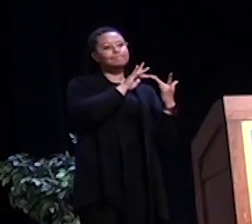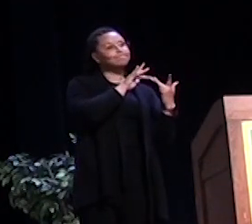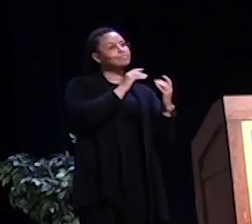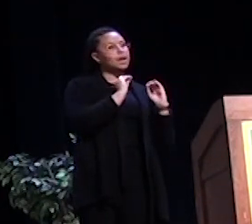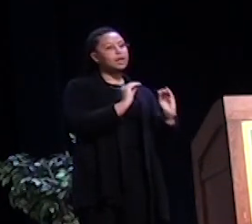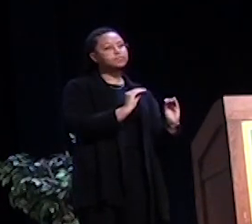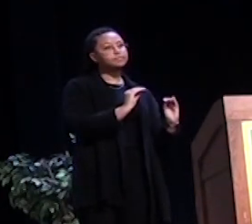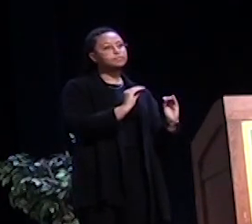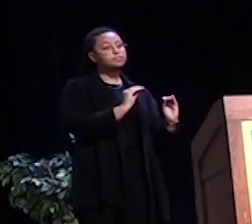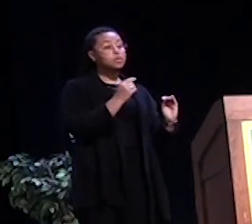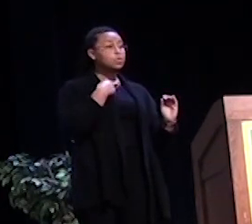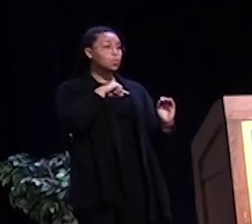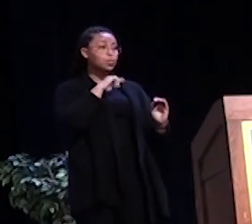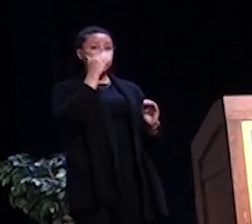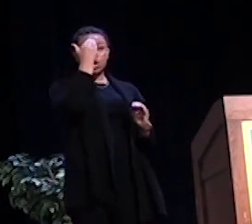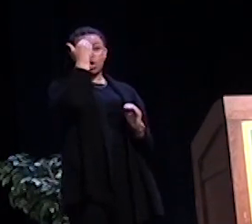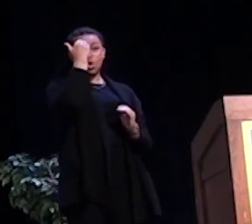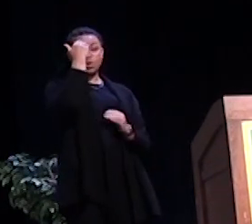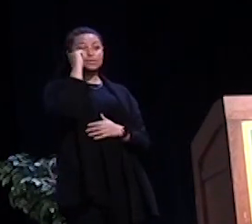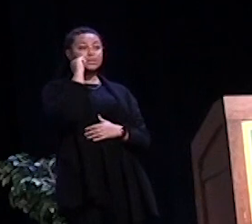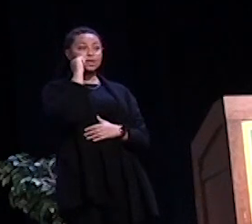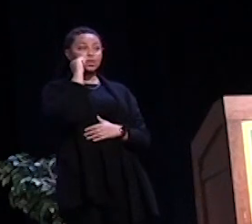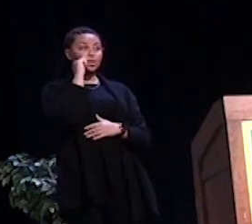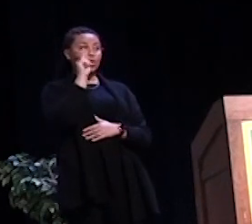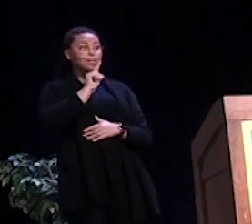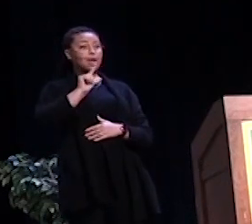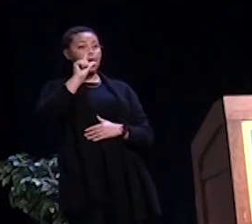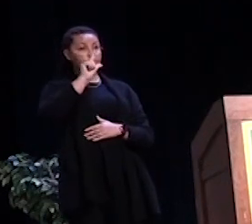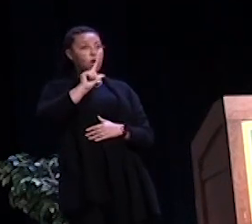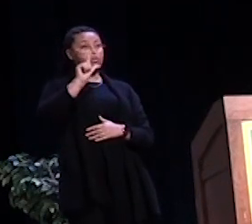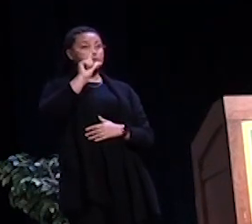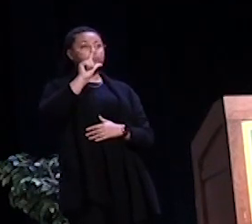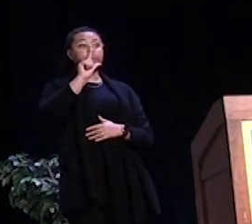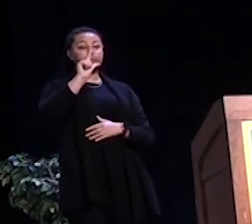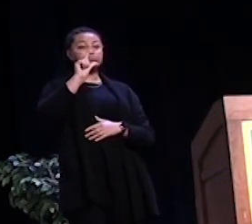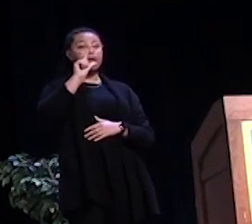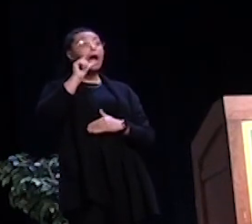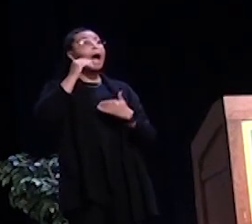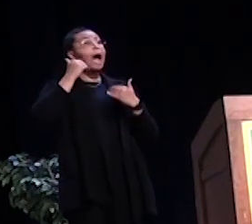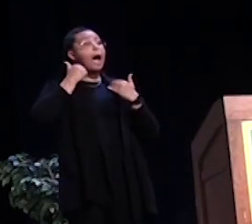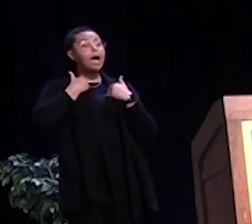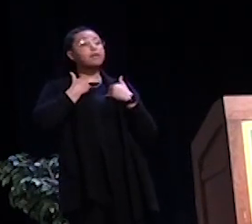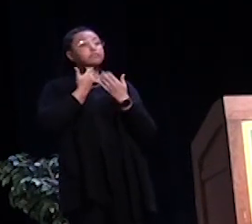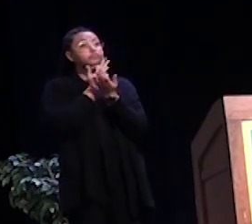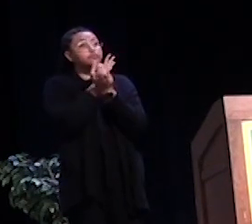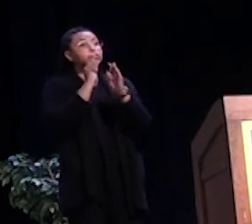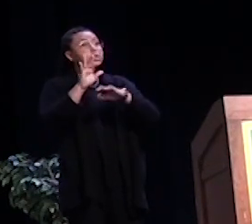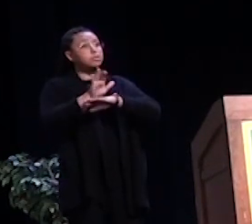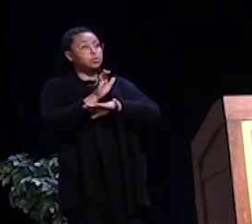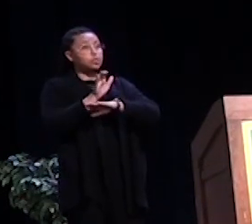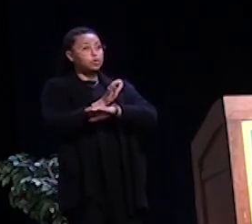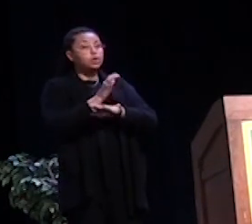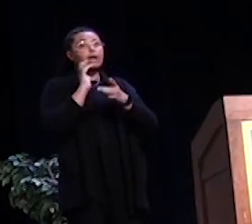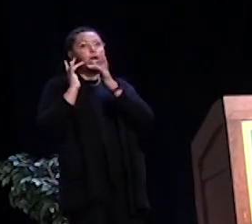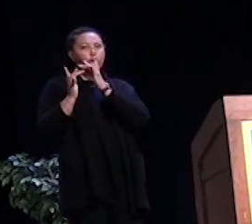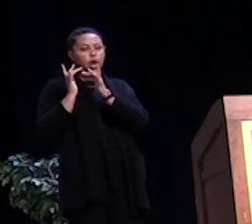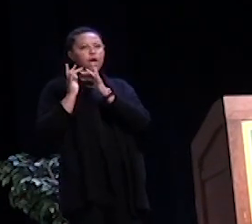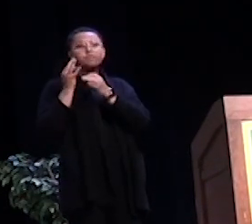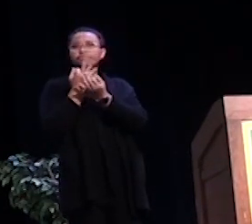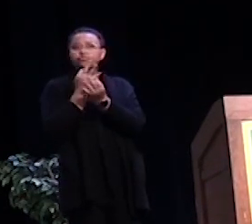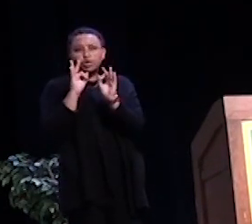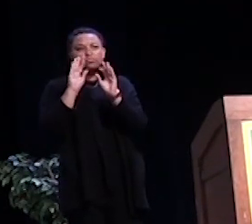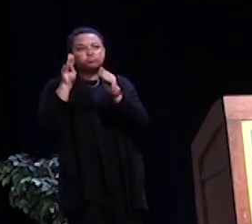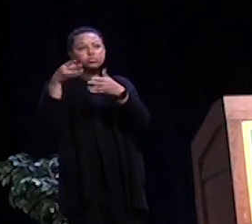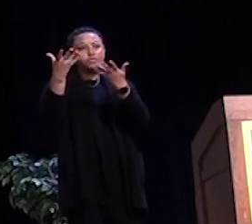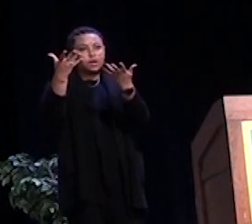that. Yes, we on the San Antonio libraries, they provide free computer services and internet